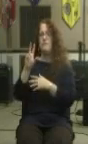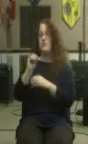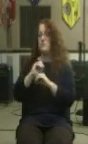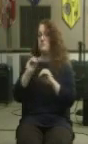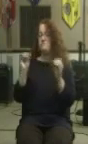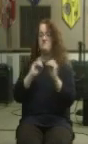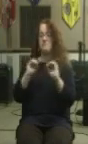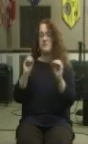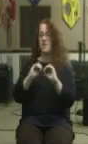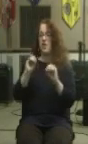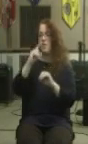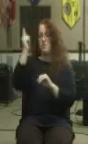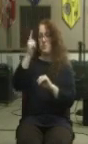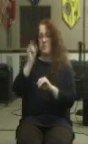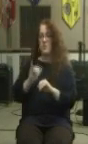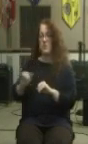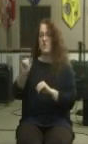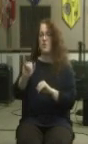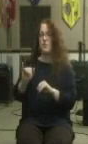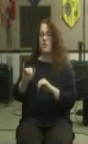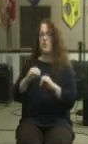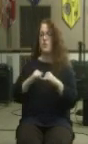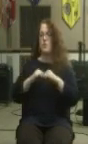You'll have no eternal reward.